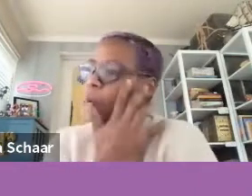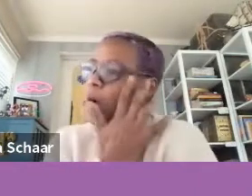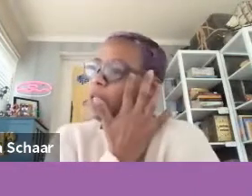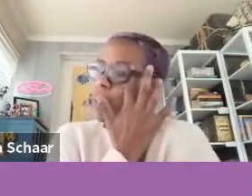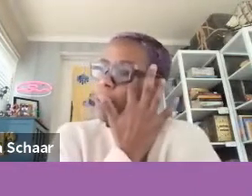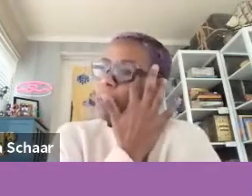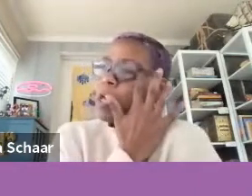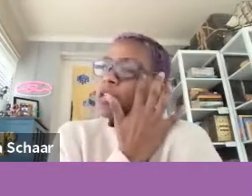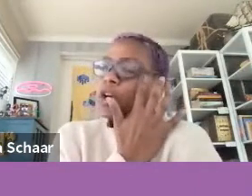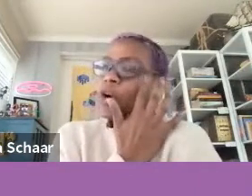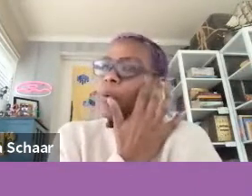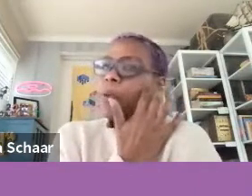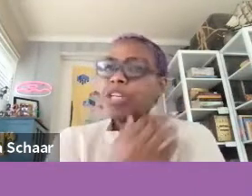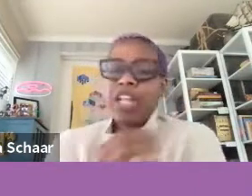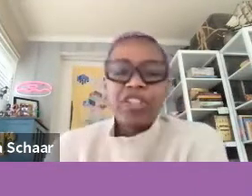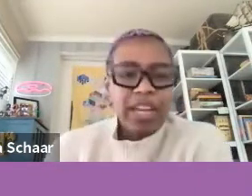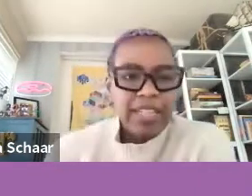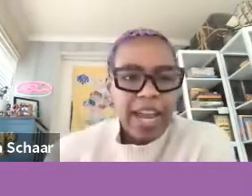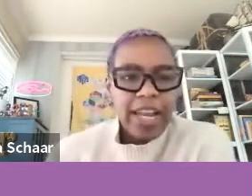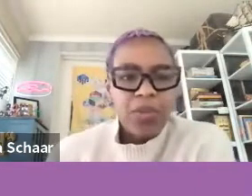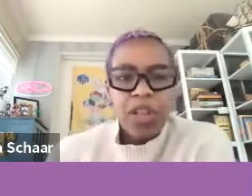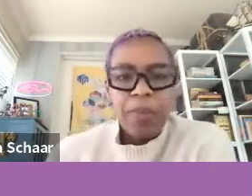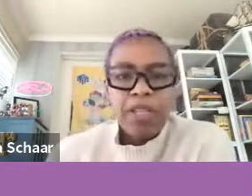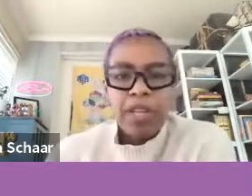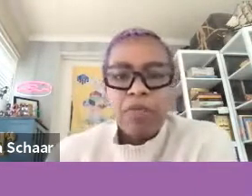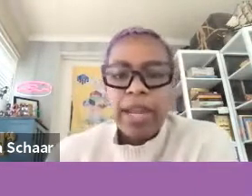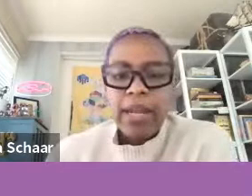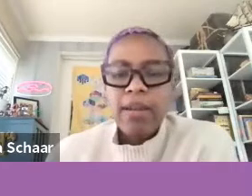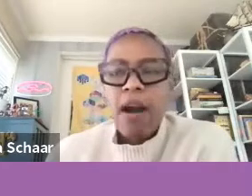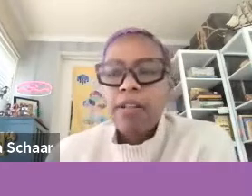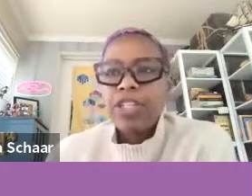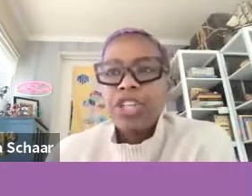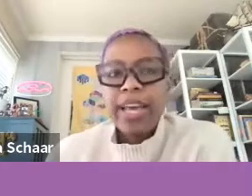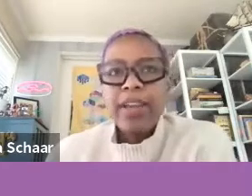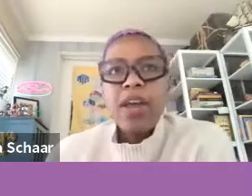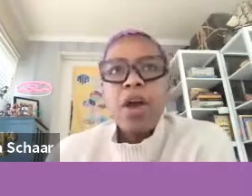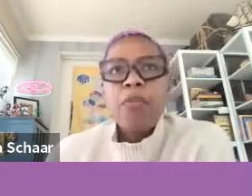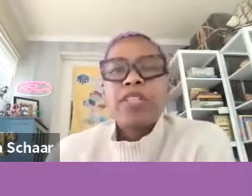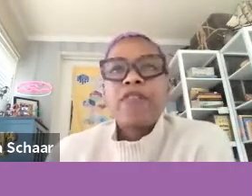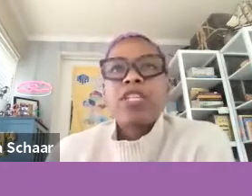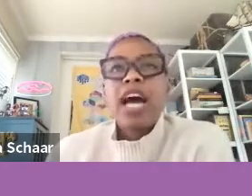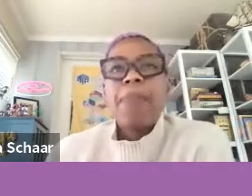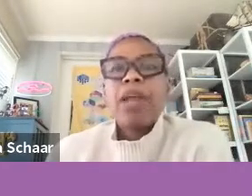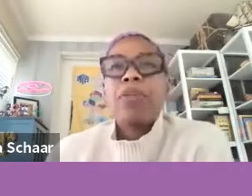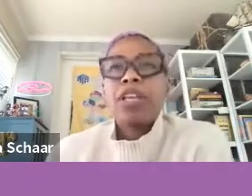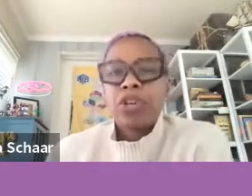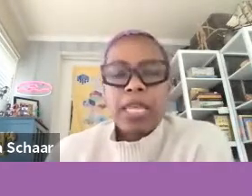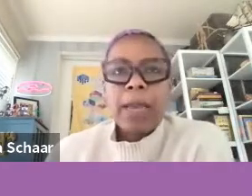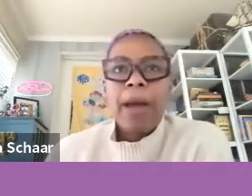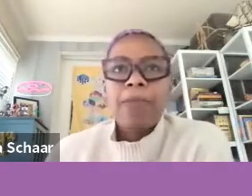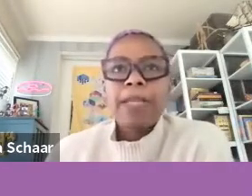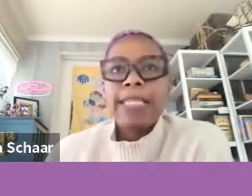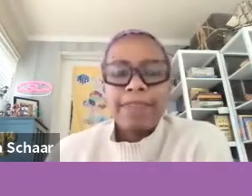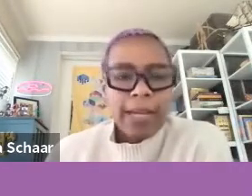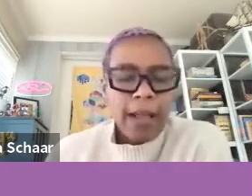out for a little while. So Mary Shelley's Frankenstein is one of the books that I read in college that was the first time that I really started to